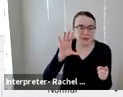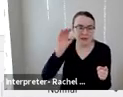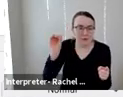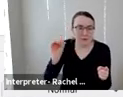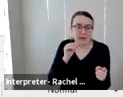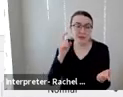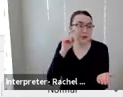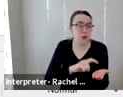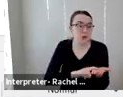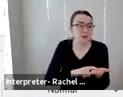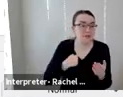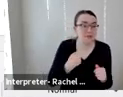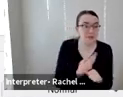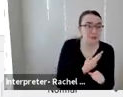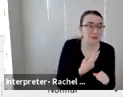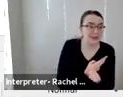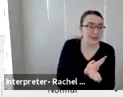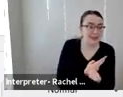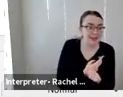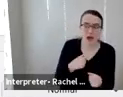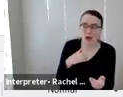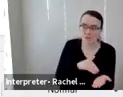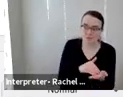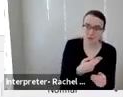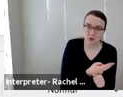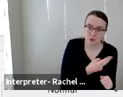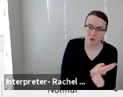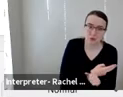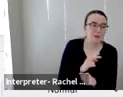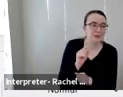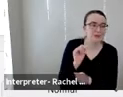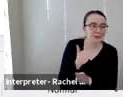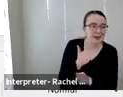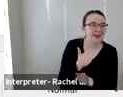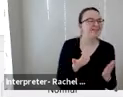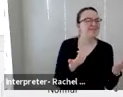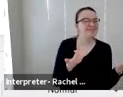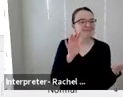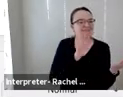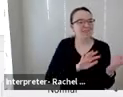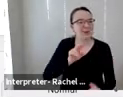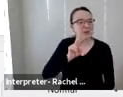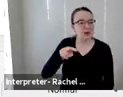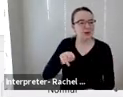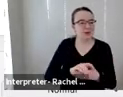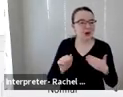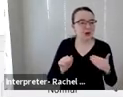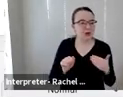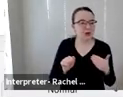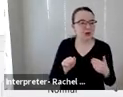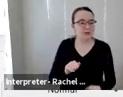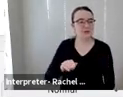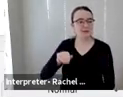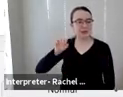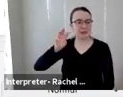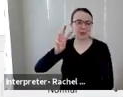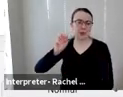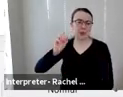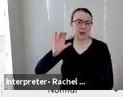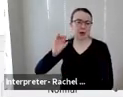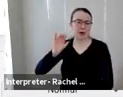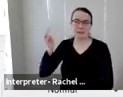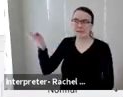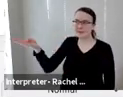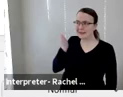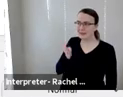lot. but it's like a $22 pen. It's not like, you know, it's Wacom that gives me computers, right? It's